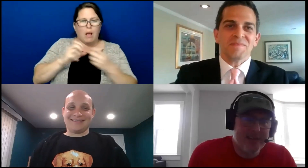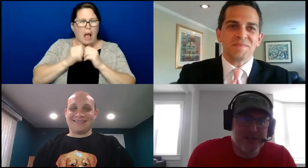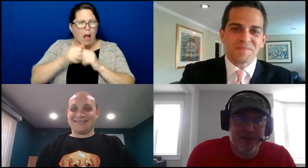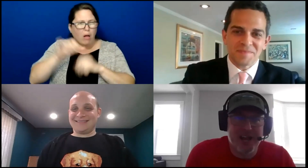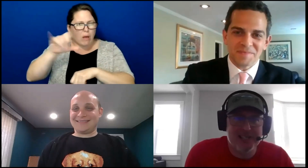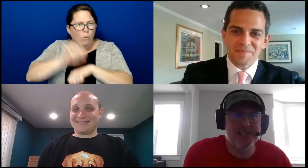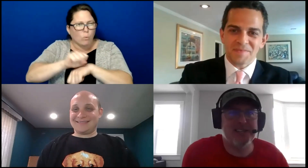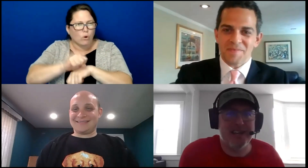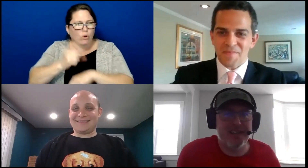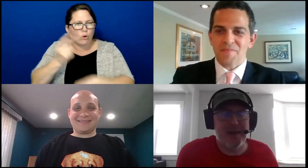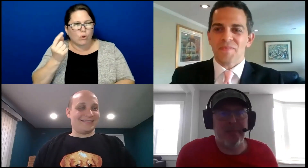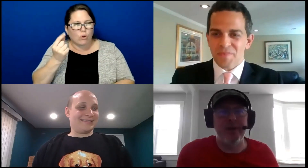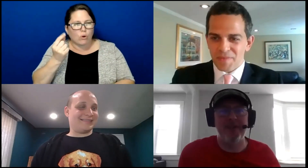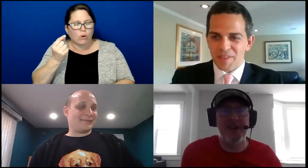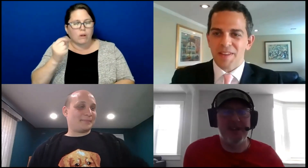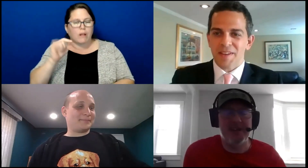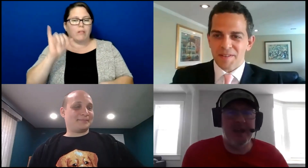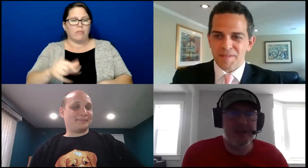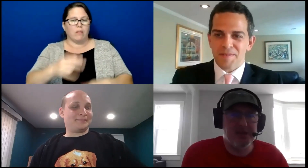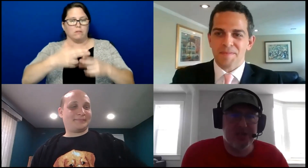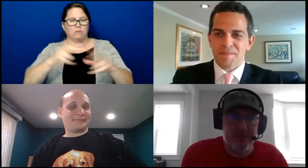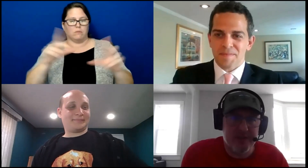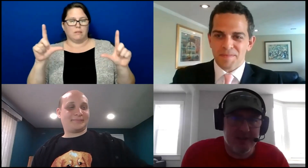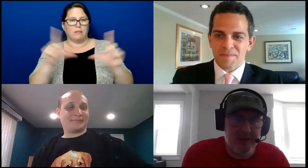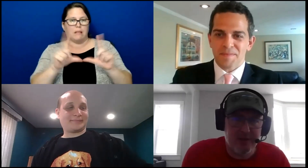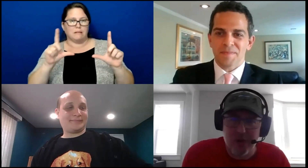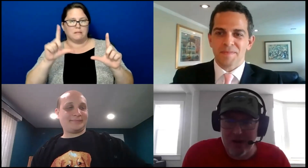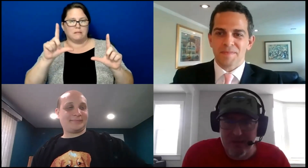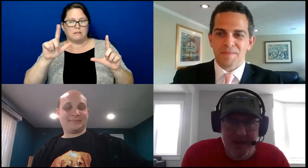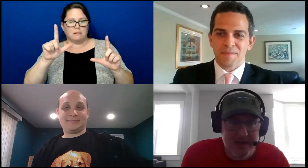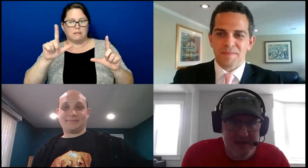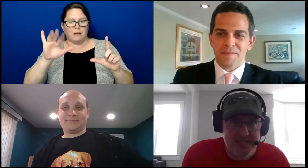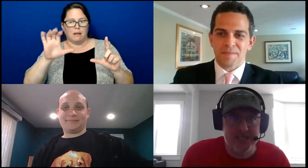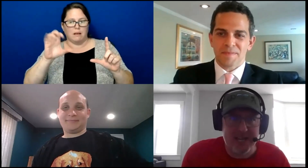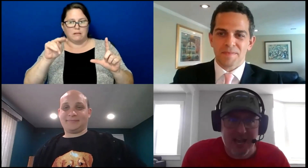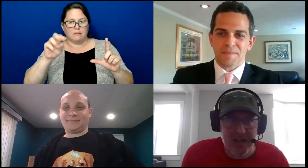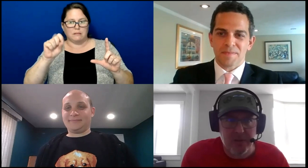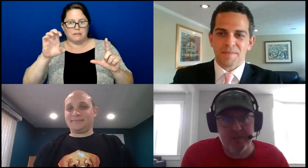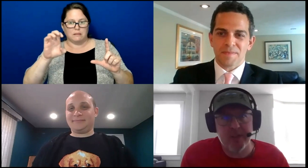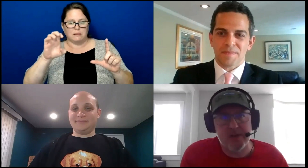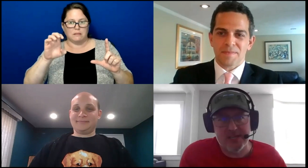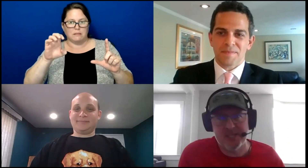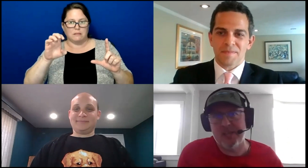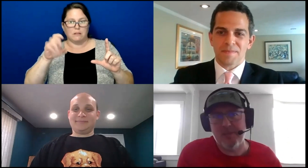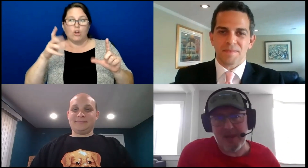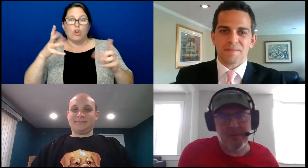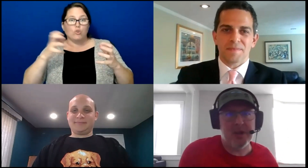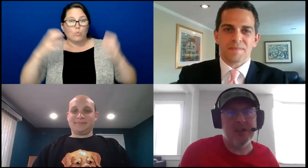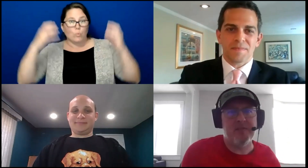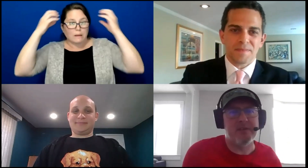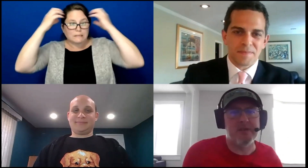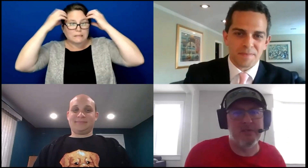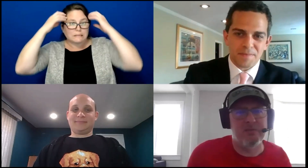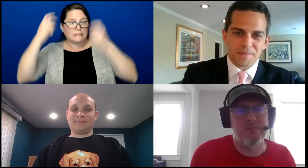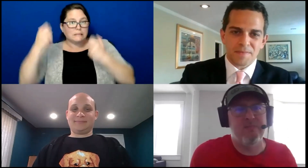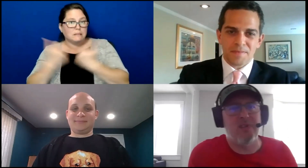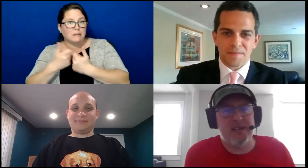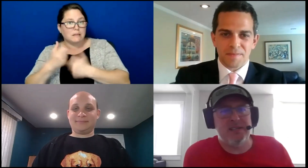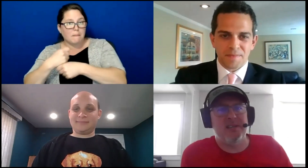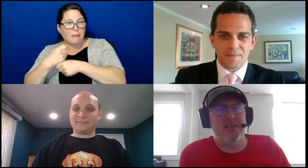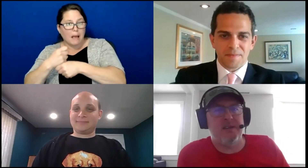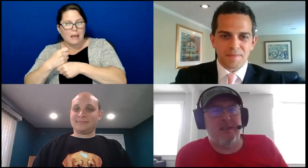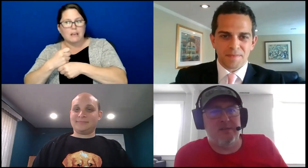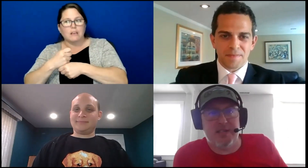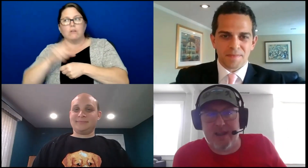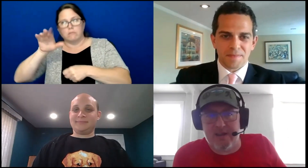Yeah, I mean, that's called licensing at that point, right? Usually if you wanted to make a Disney game, you have to go to Disney, you pay them money for the